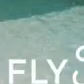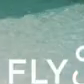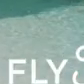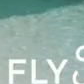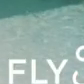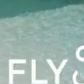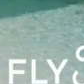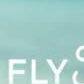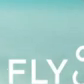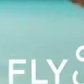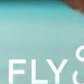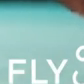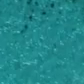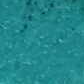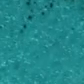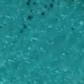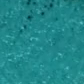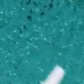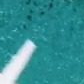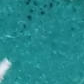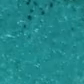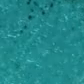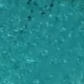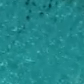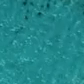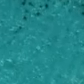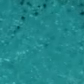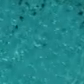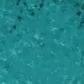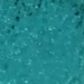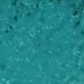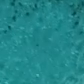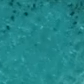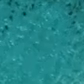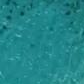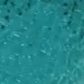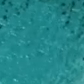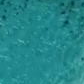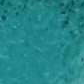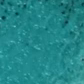Islands of the Bahamas, fly away.